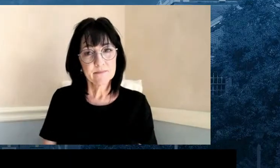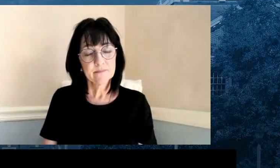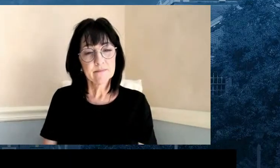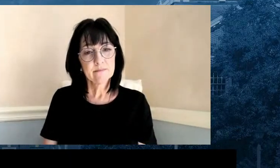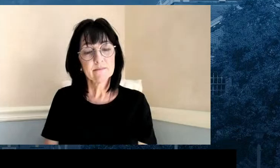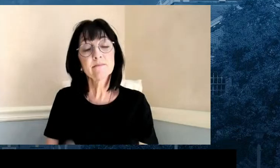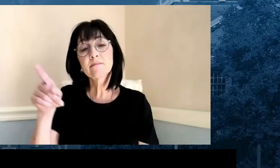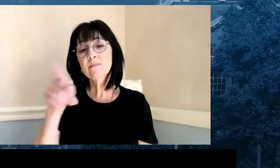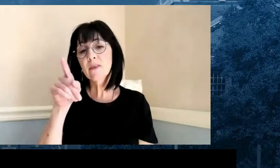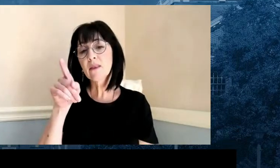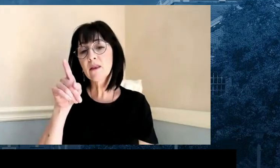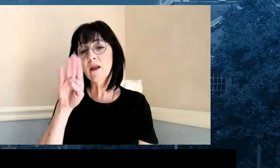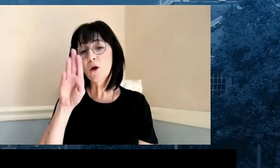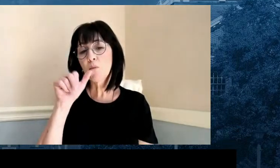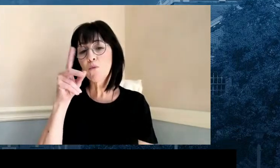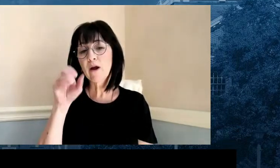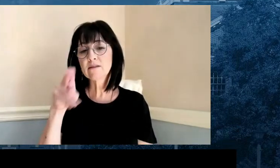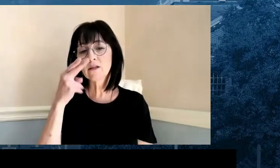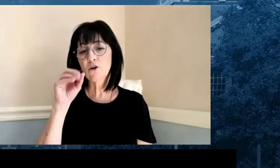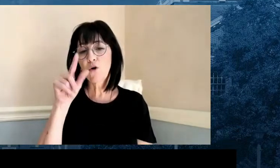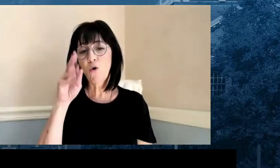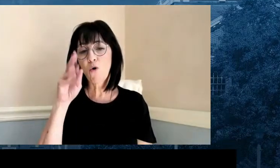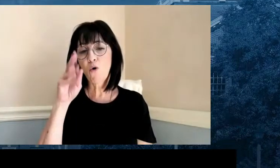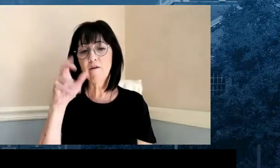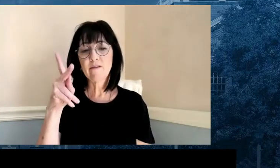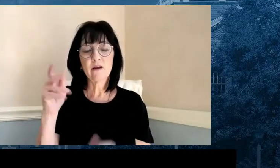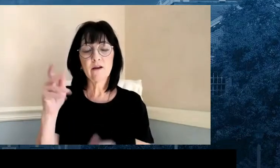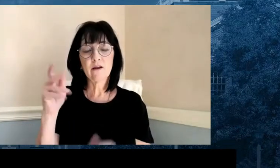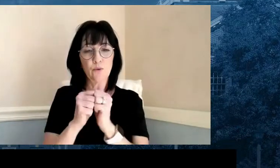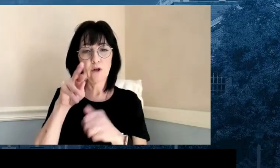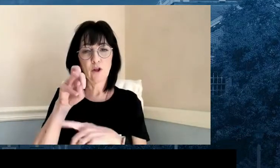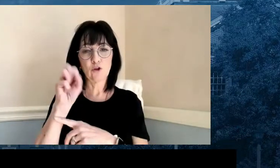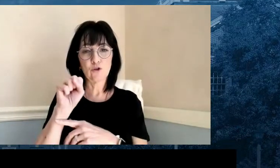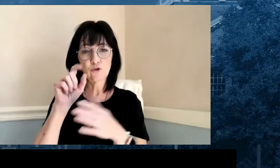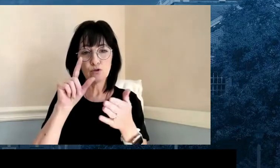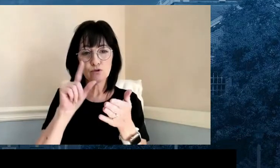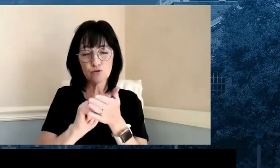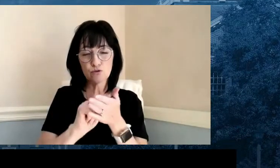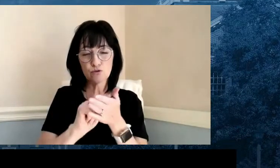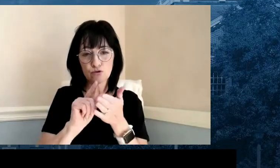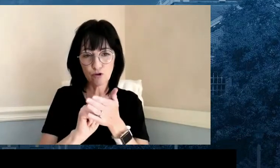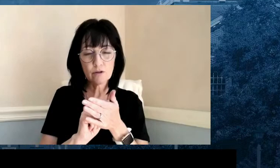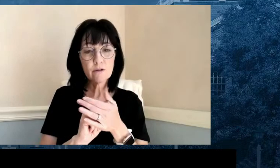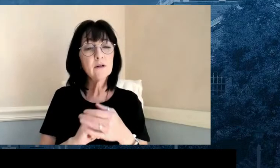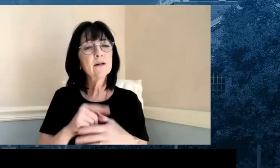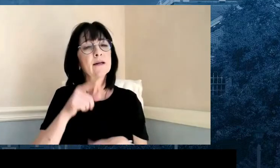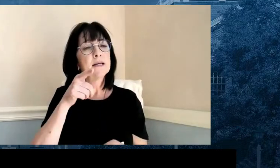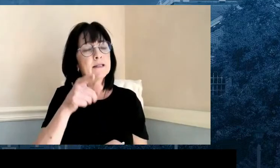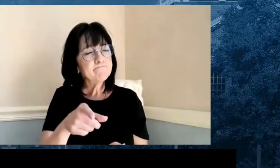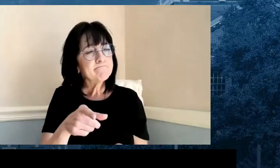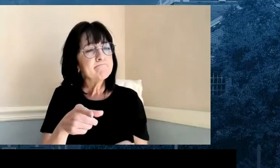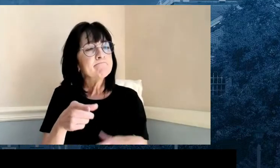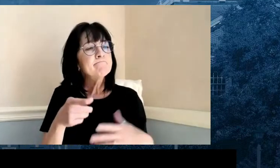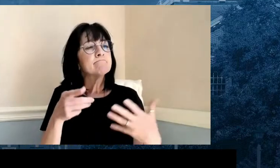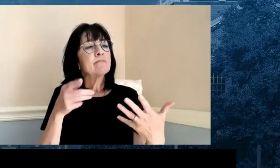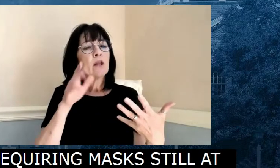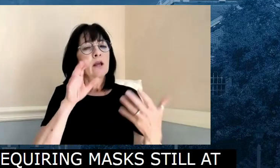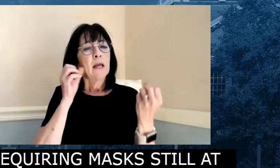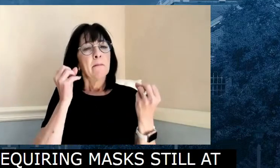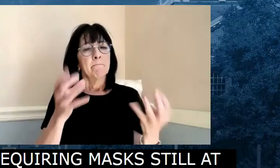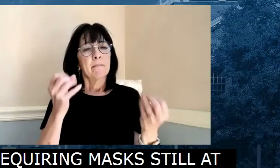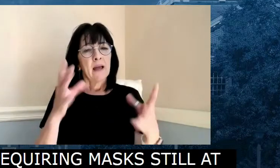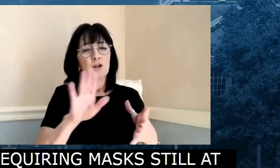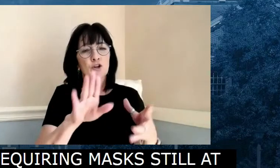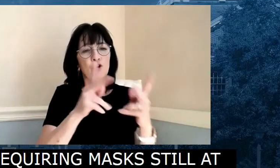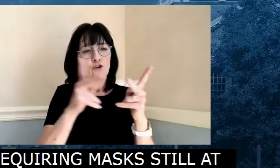Given the state's position with requiring masks still at your facilities, is it fair to say that